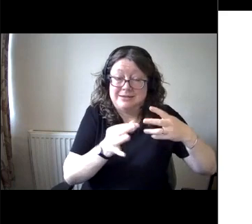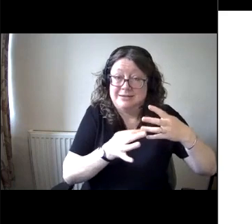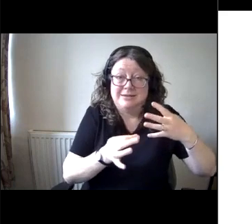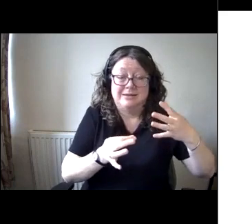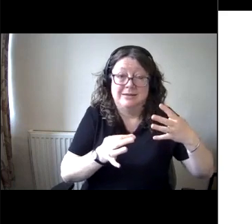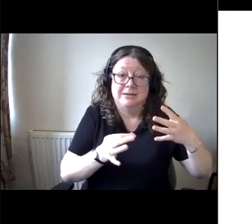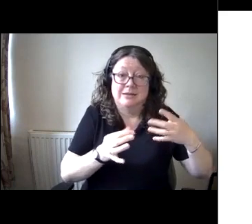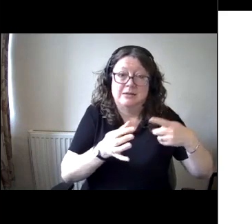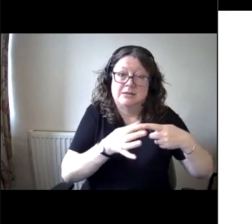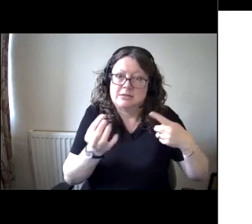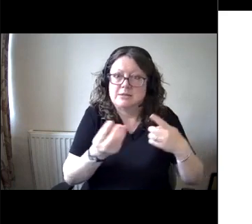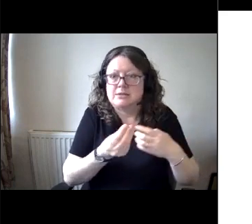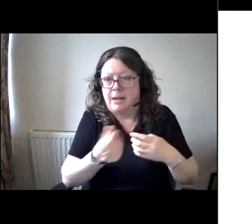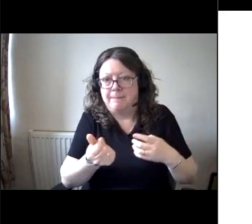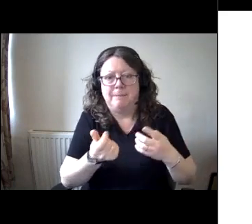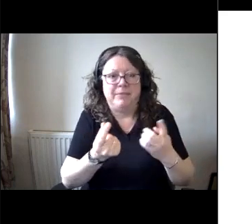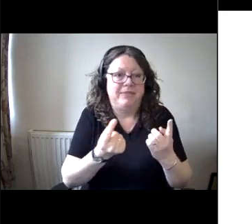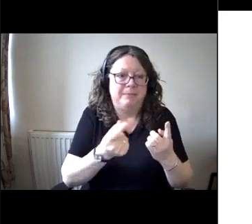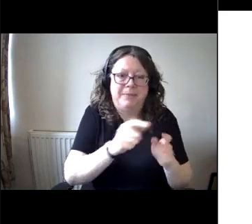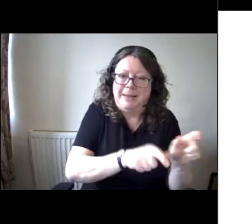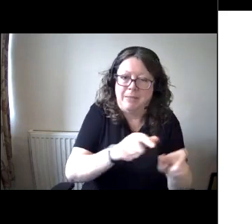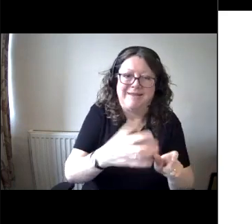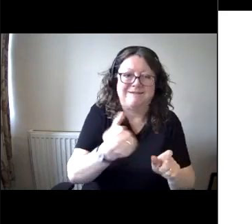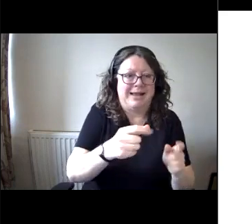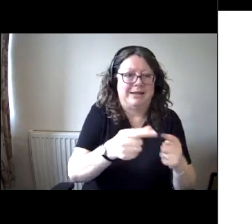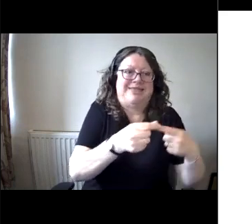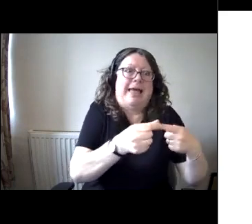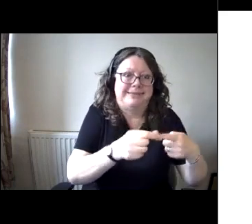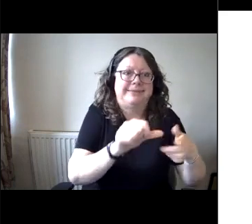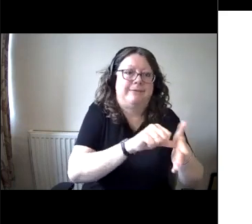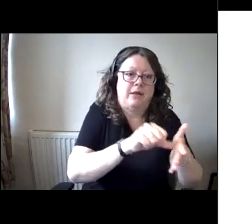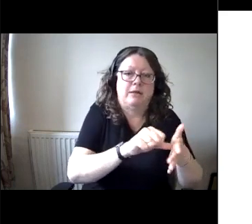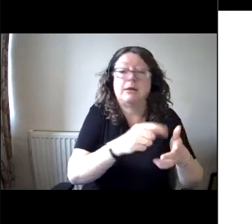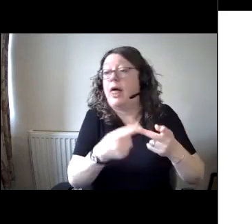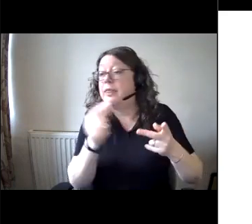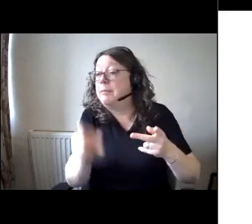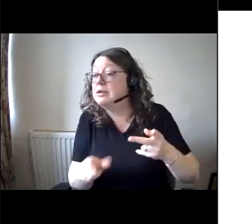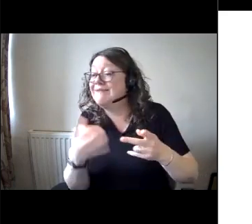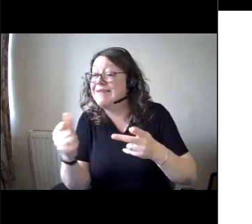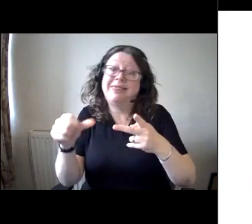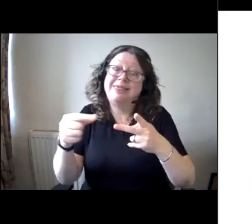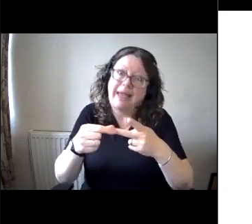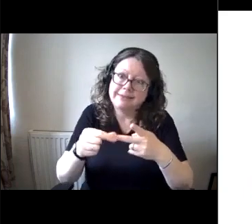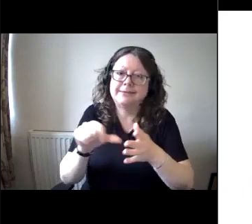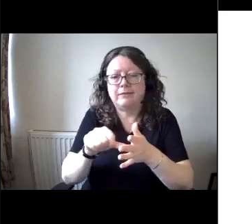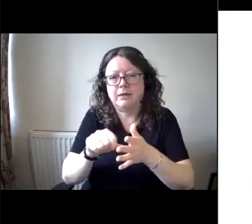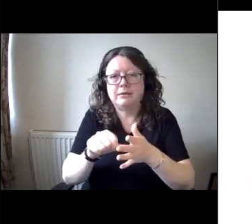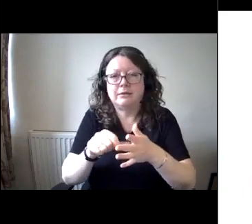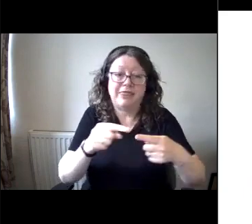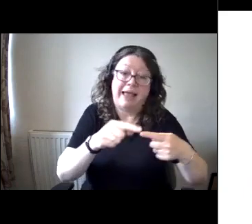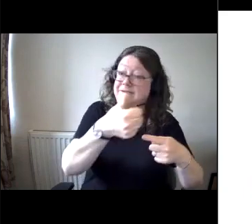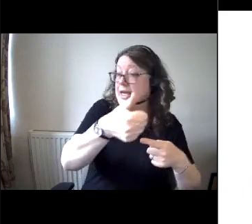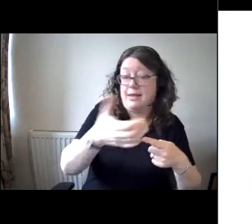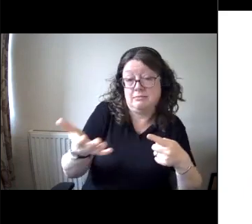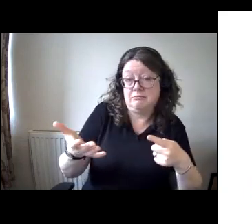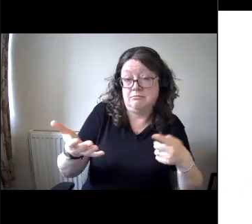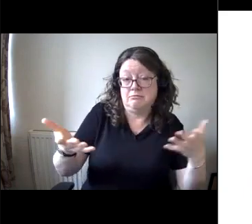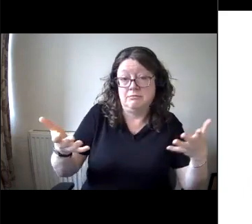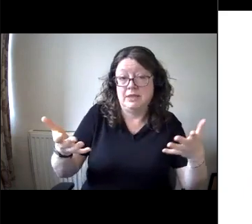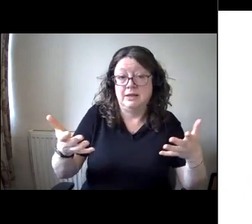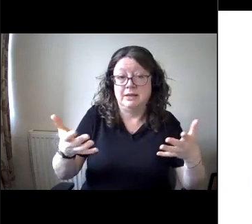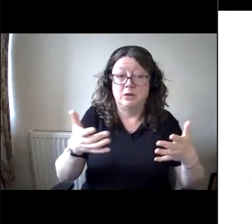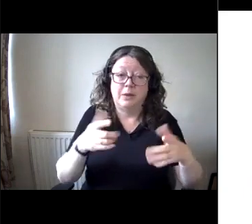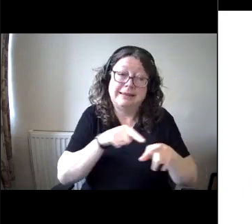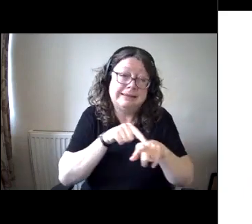more difficult for that person or have more of an impact on their ability to access the things